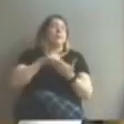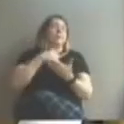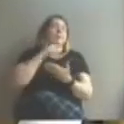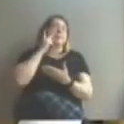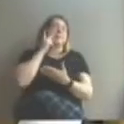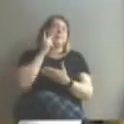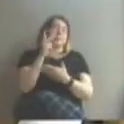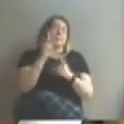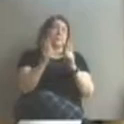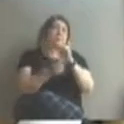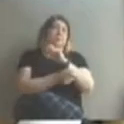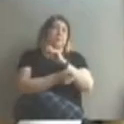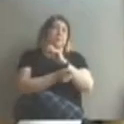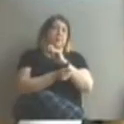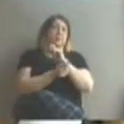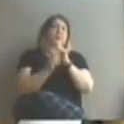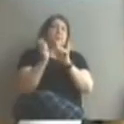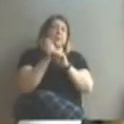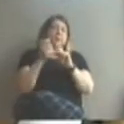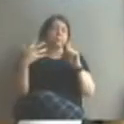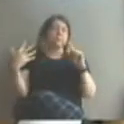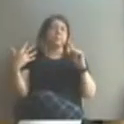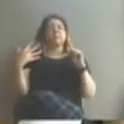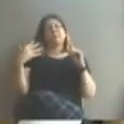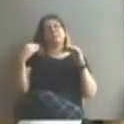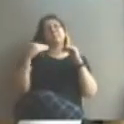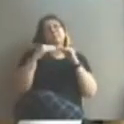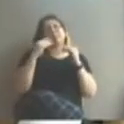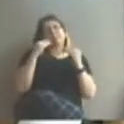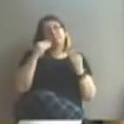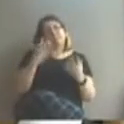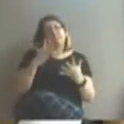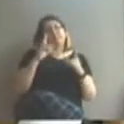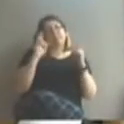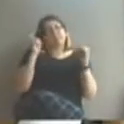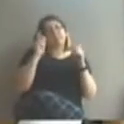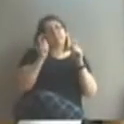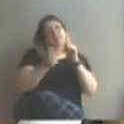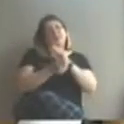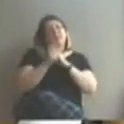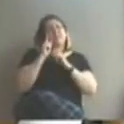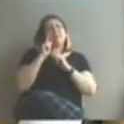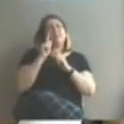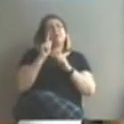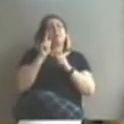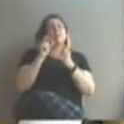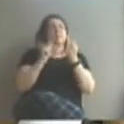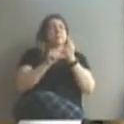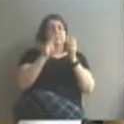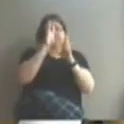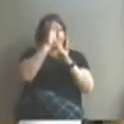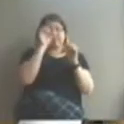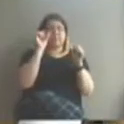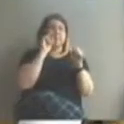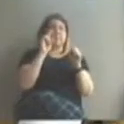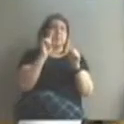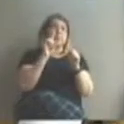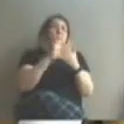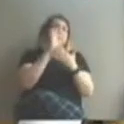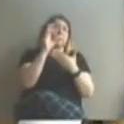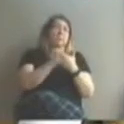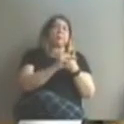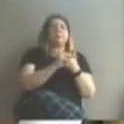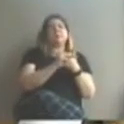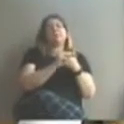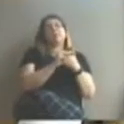the change that unpacks in more detail the title change for the Assistant Superintendent for Curriculum and Instruction